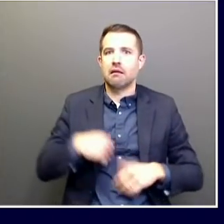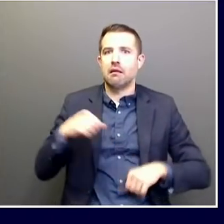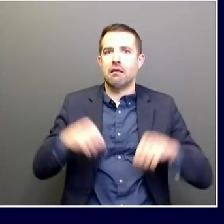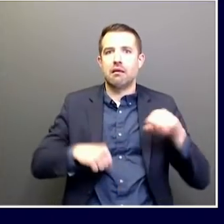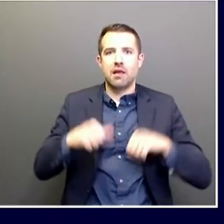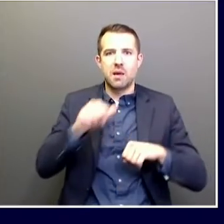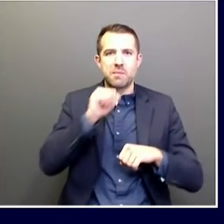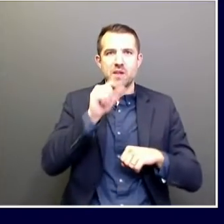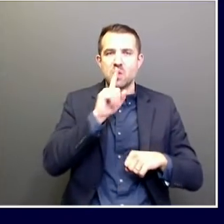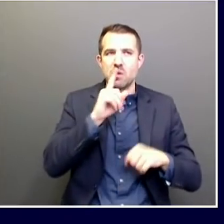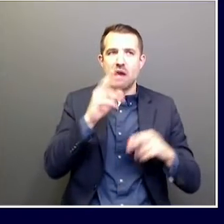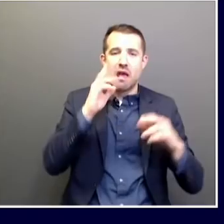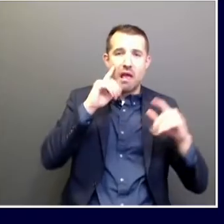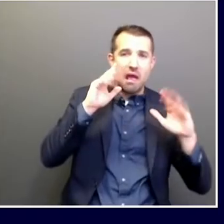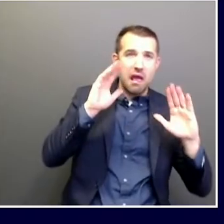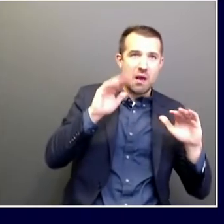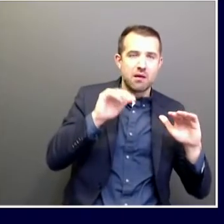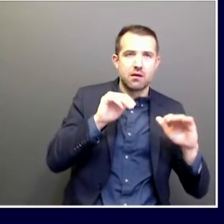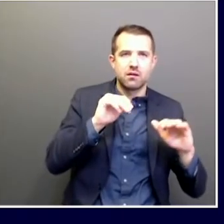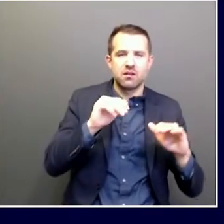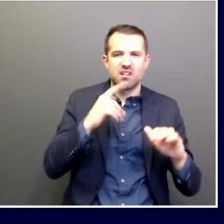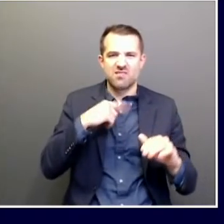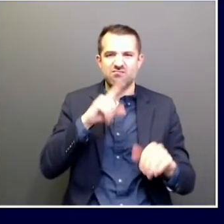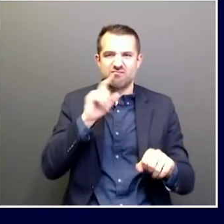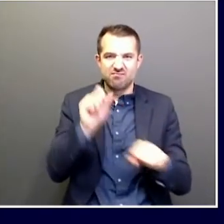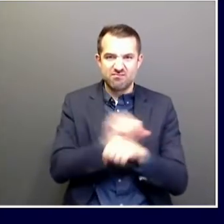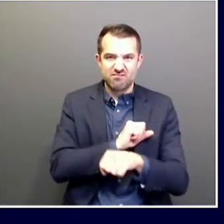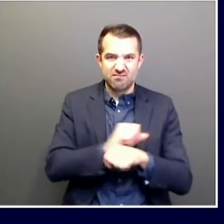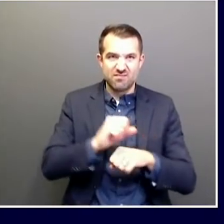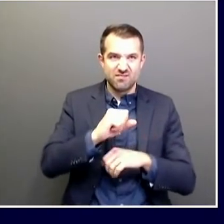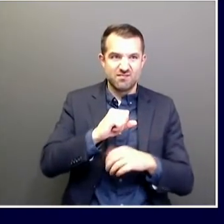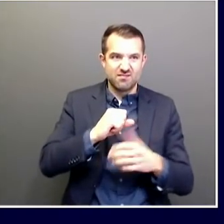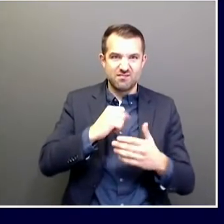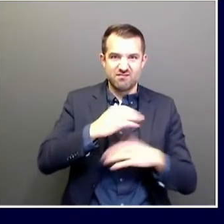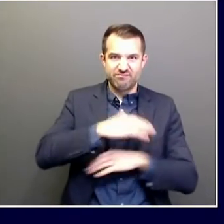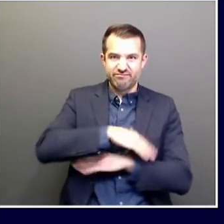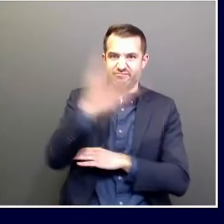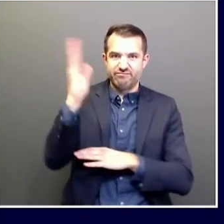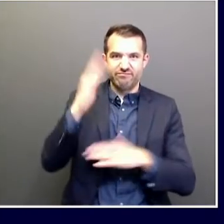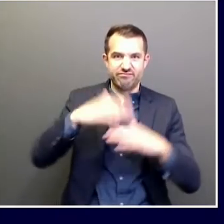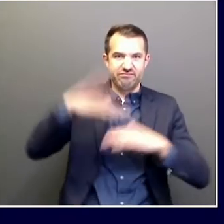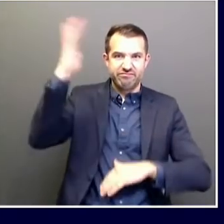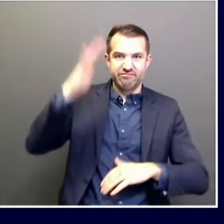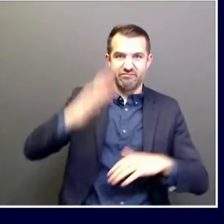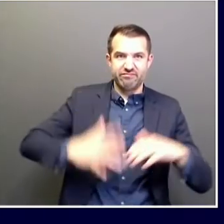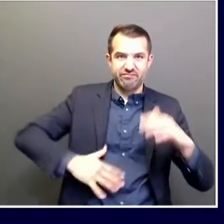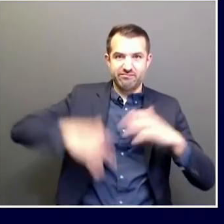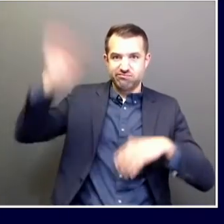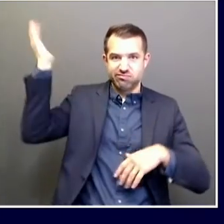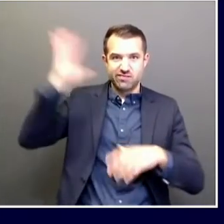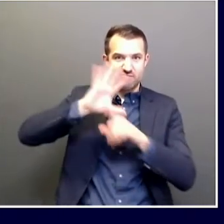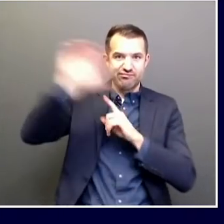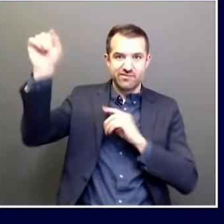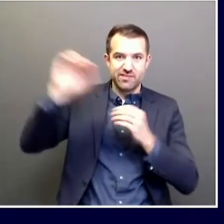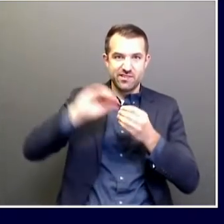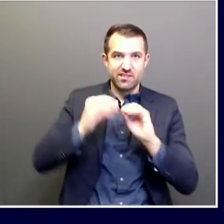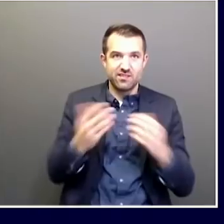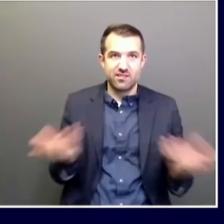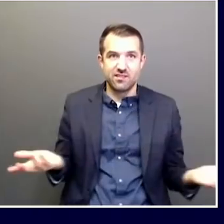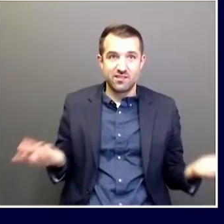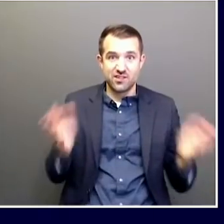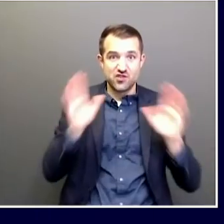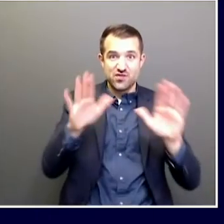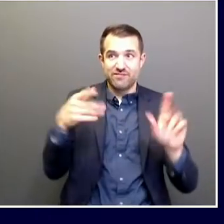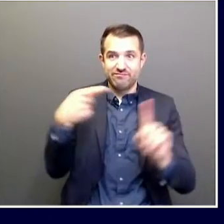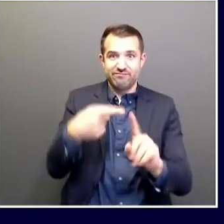of the state fully vaccinated. So we're gonna keep working it. Awesome. My other